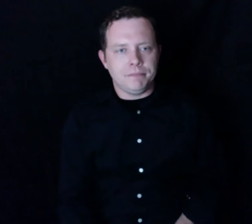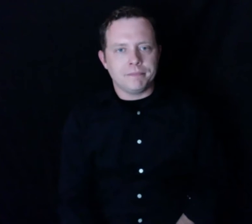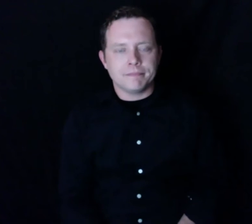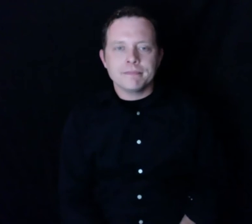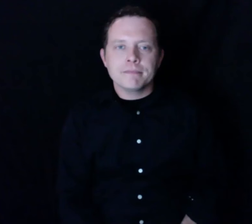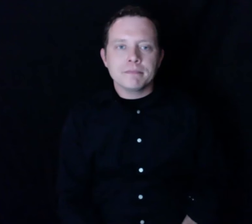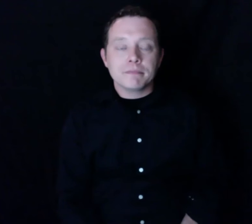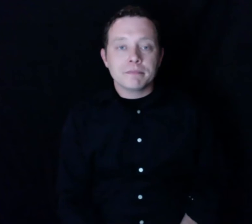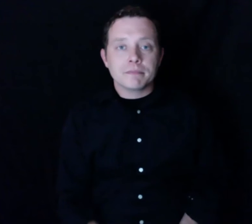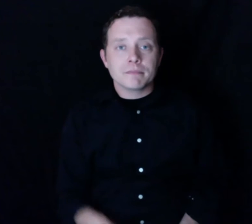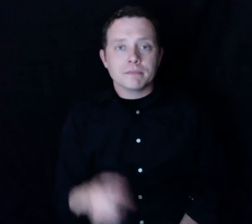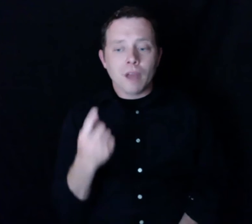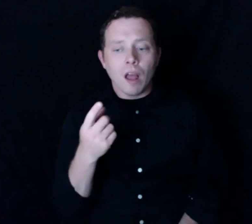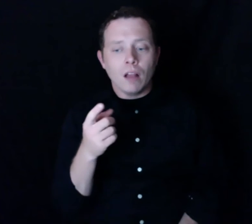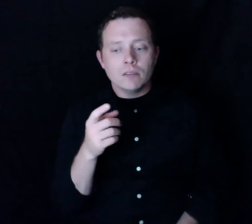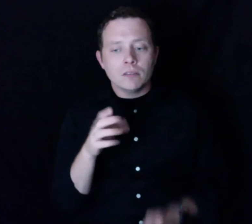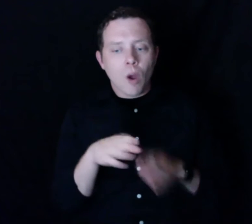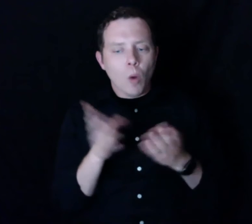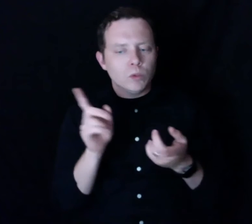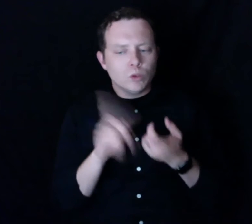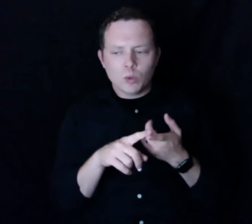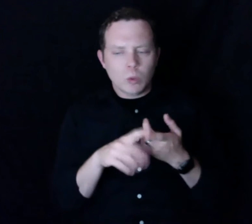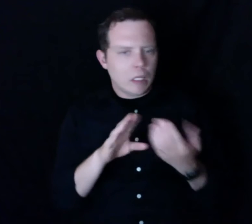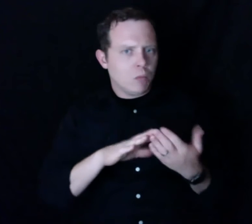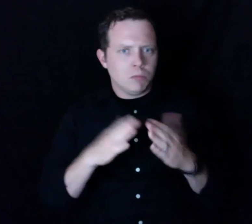They're open to everyone in the community.